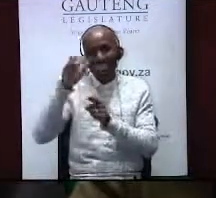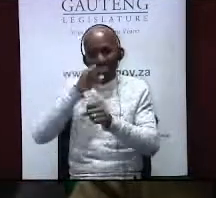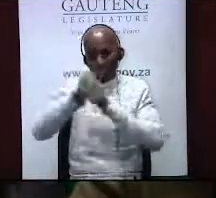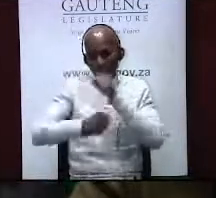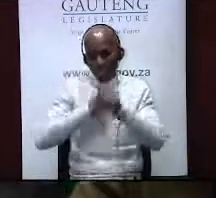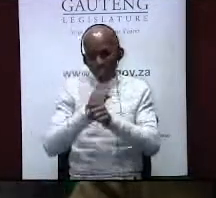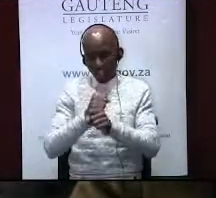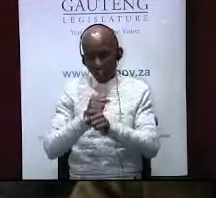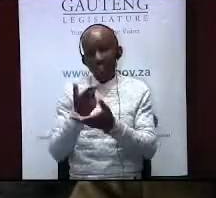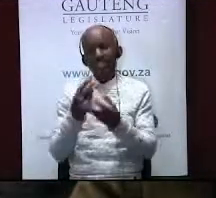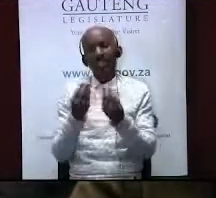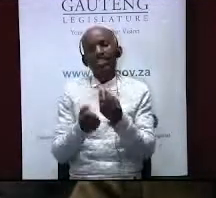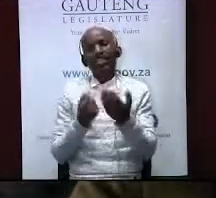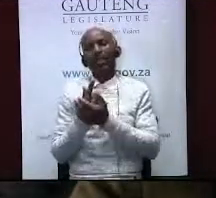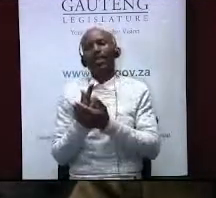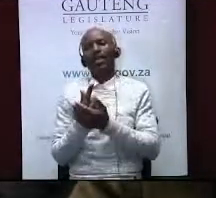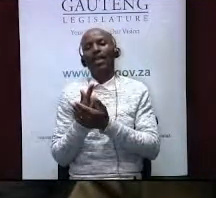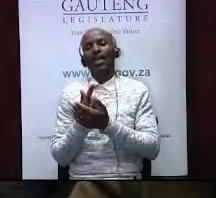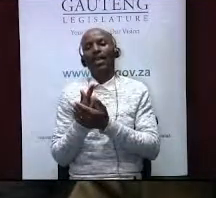that incident.